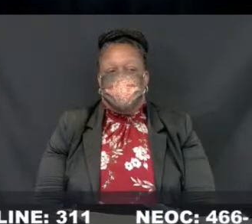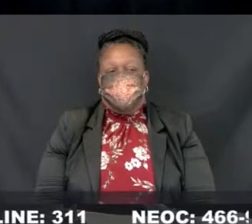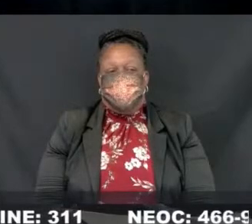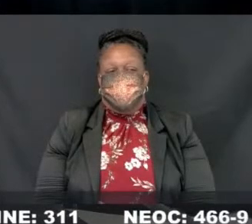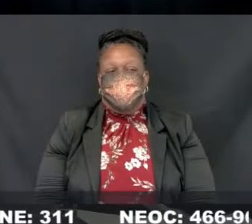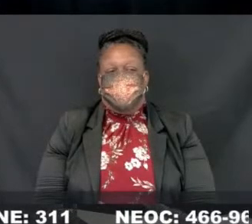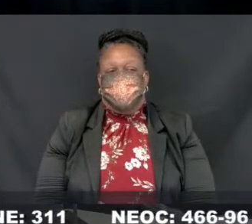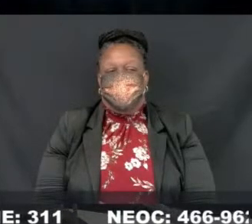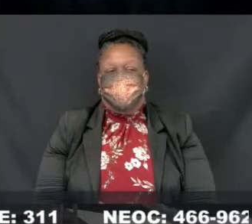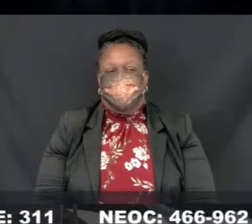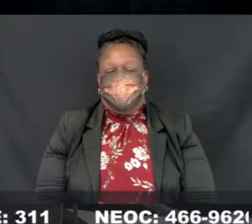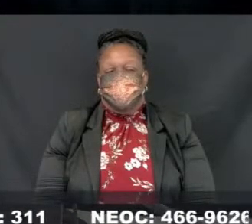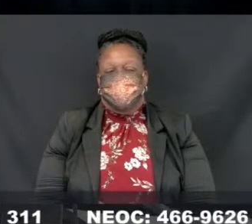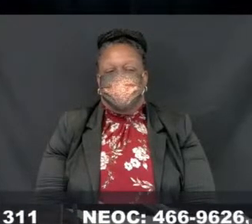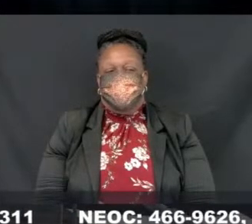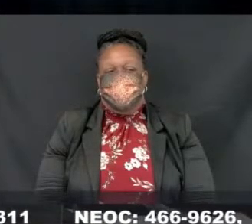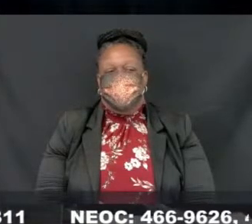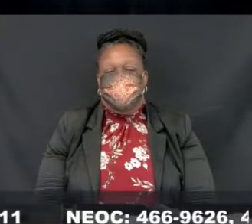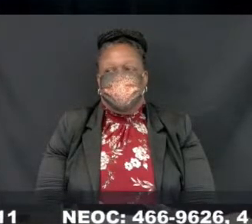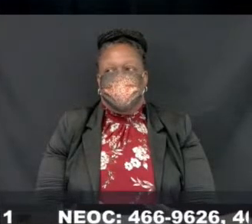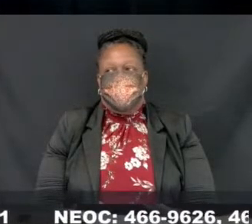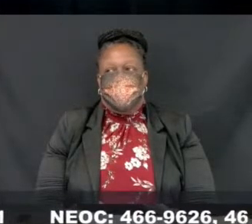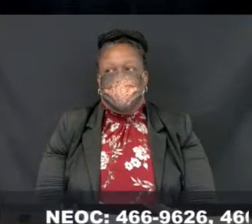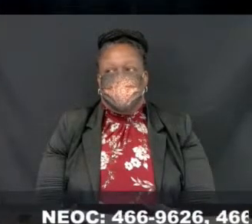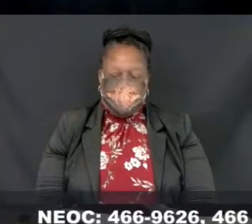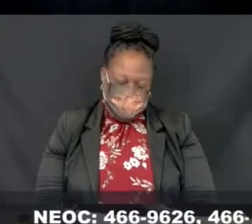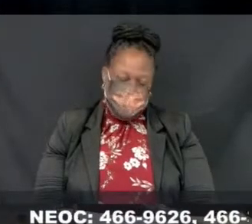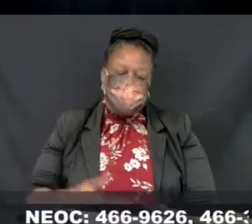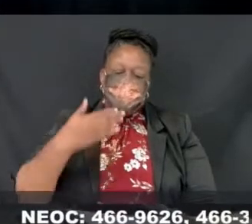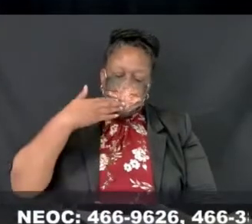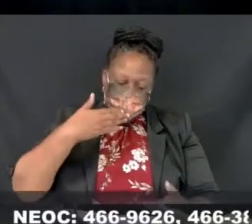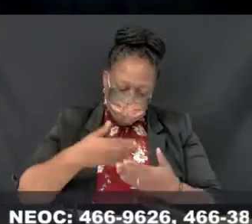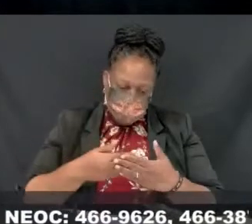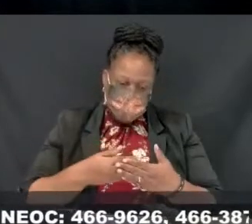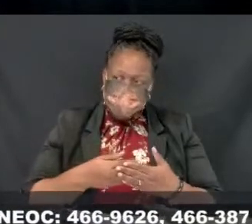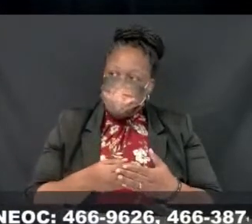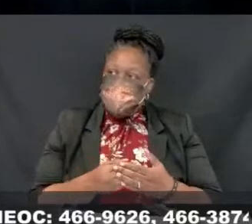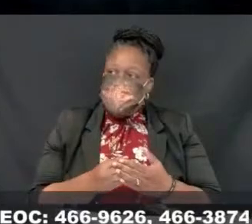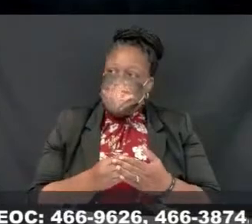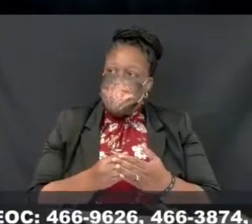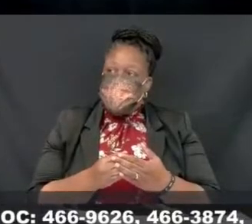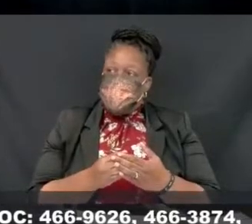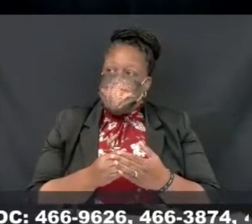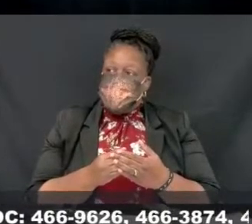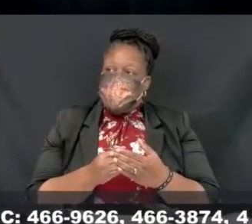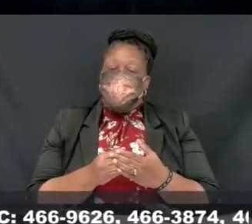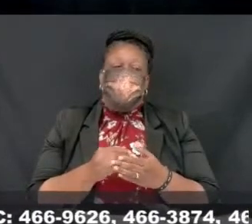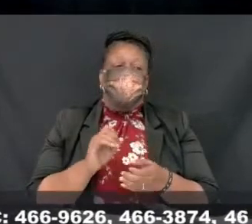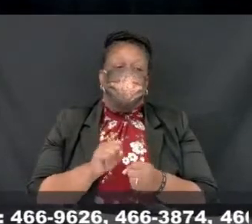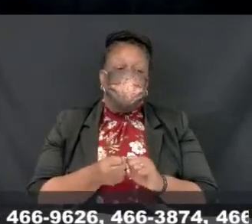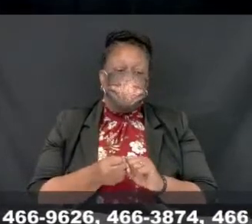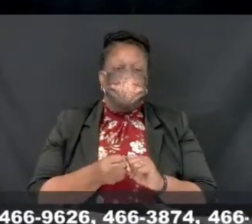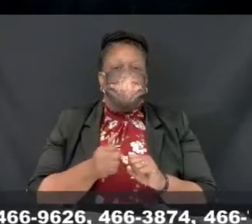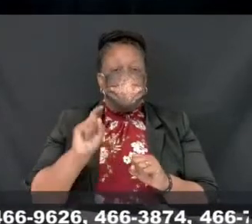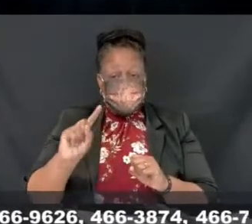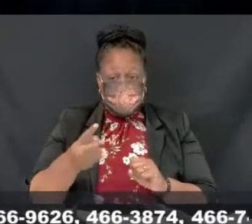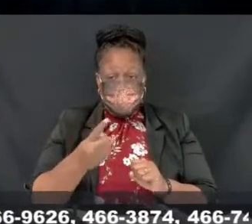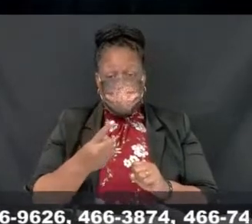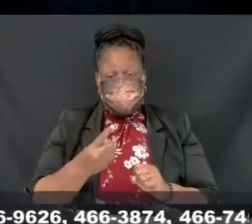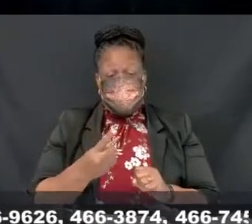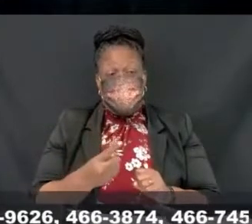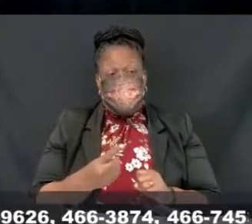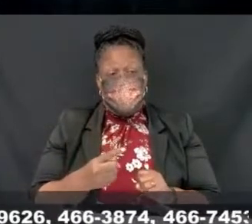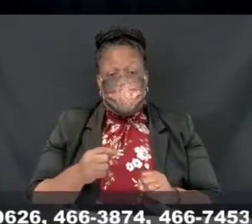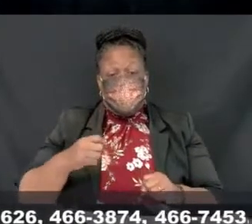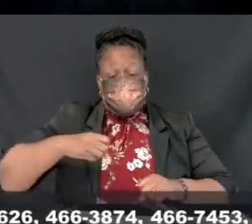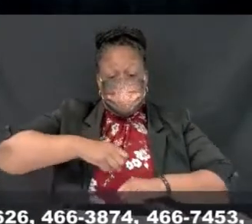So, you know, it was a good family approach that we had. So we start with the public awareness and sensitization on COVID-19